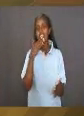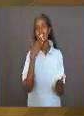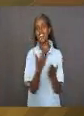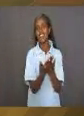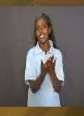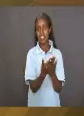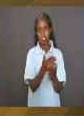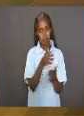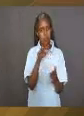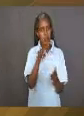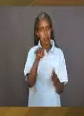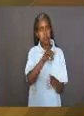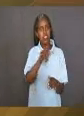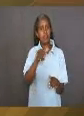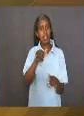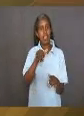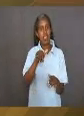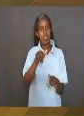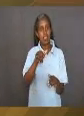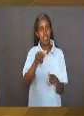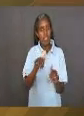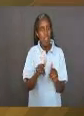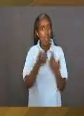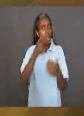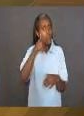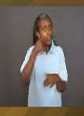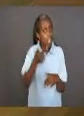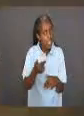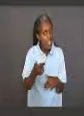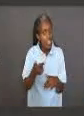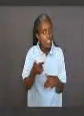Good, they are similar. How can we tell?